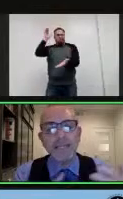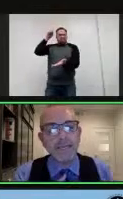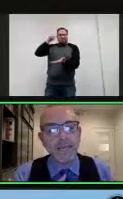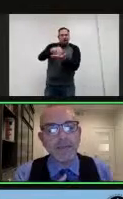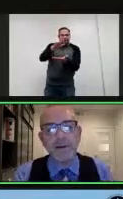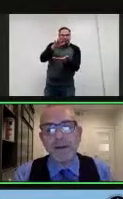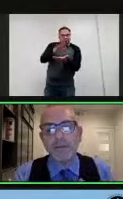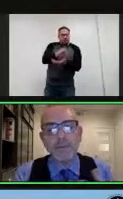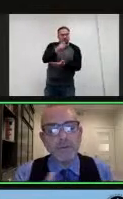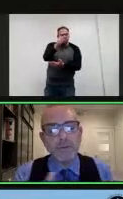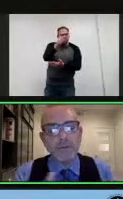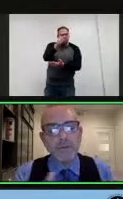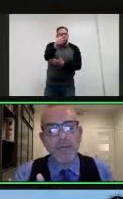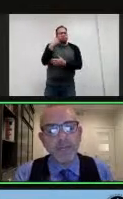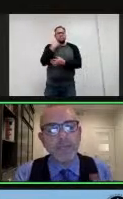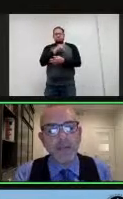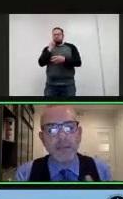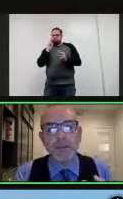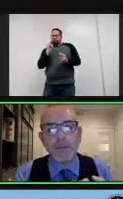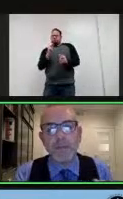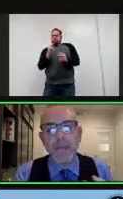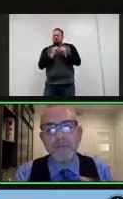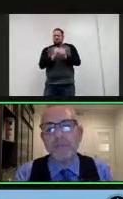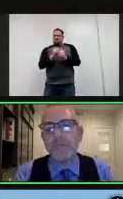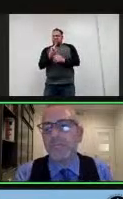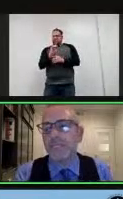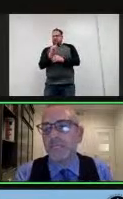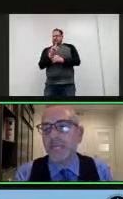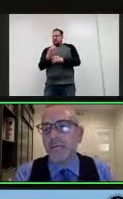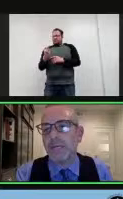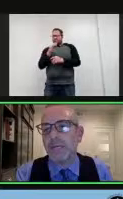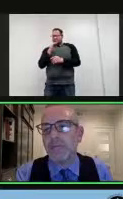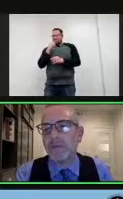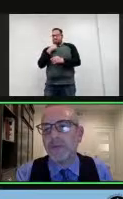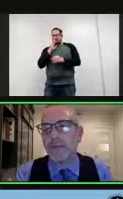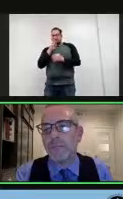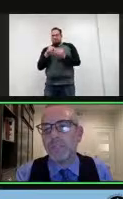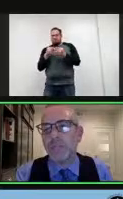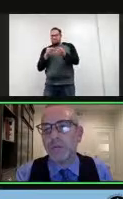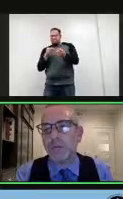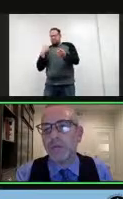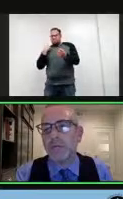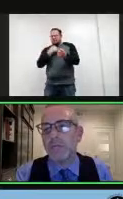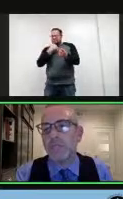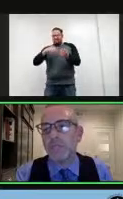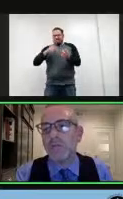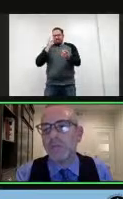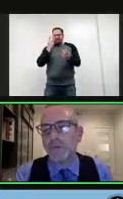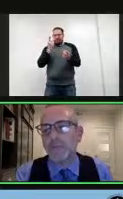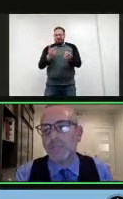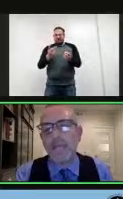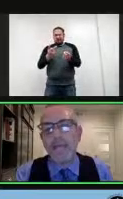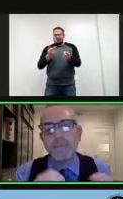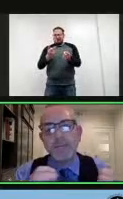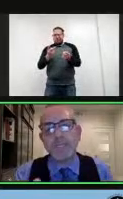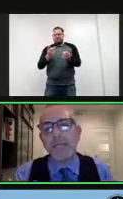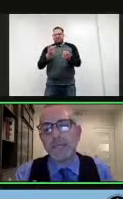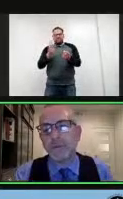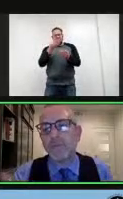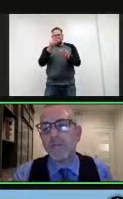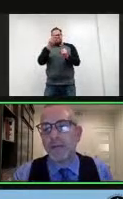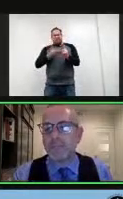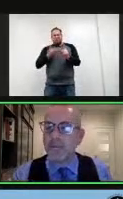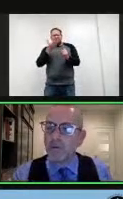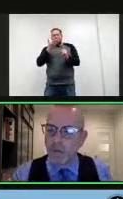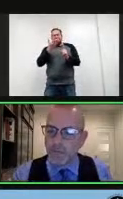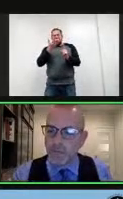at it together, I remember Kathleen and I talking about, like, we haven't really seen an ideal profile that was so student focused. And because the ideal